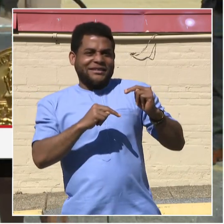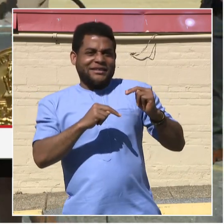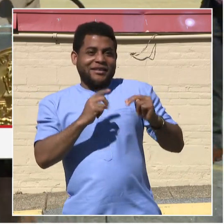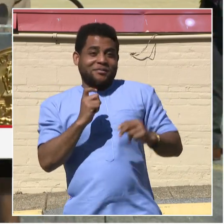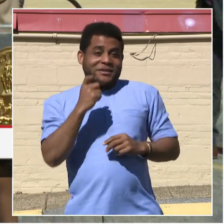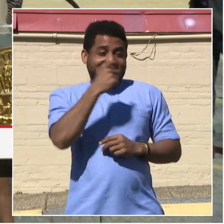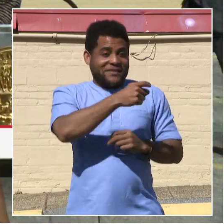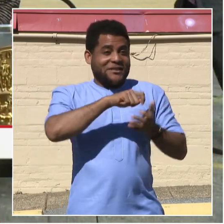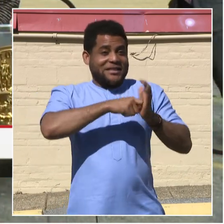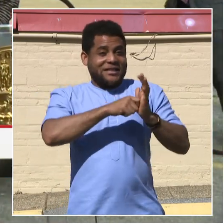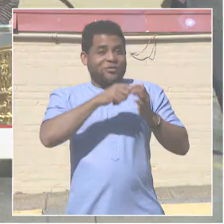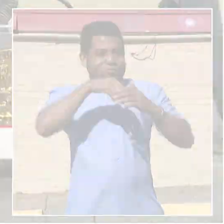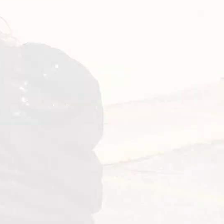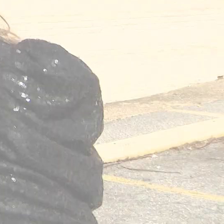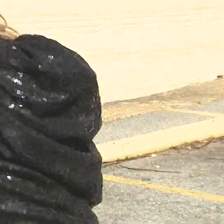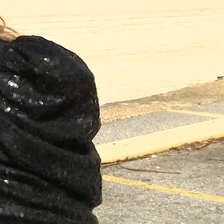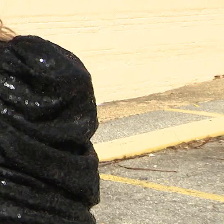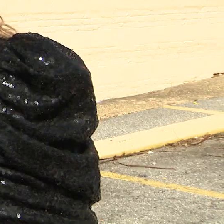do it.